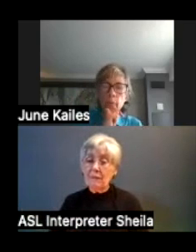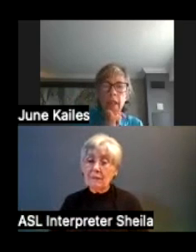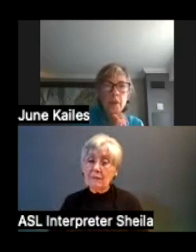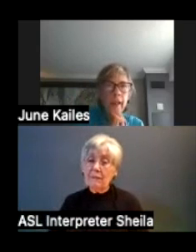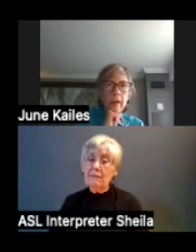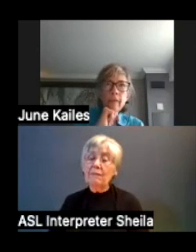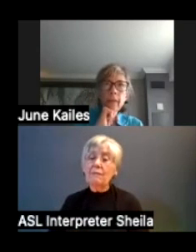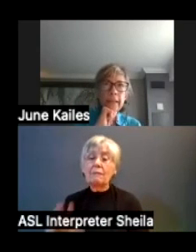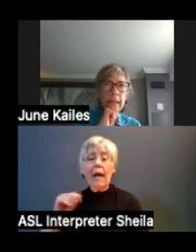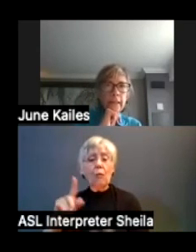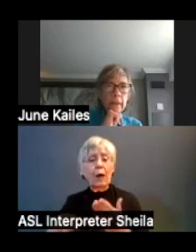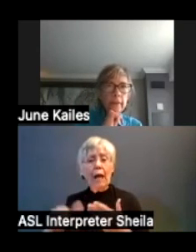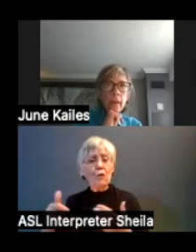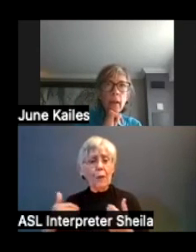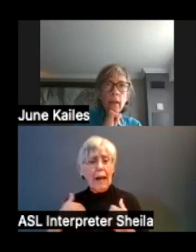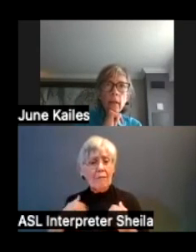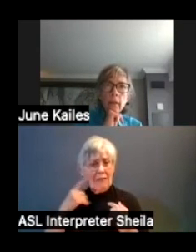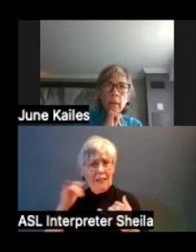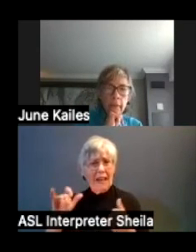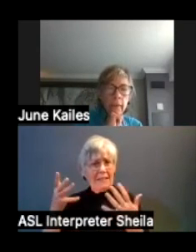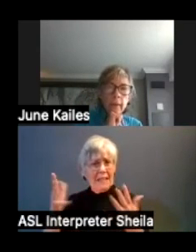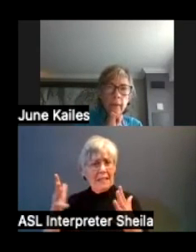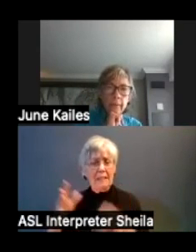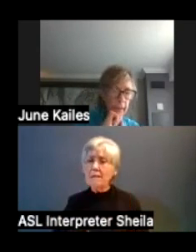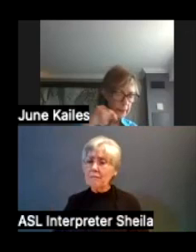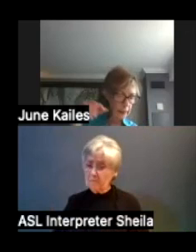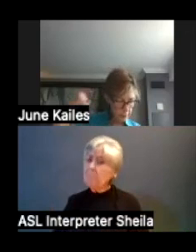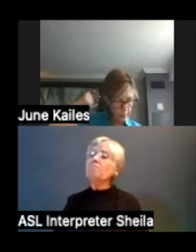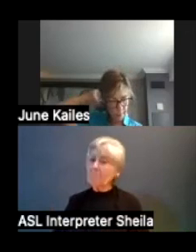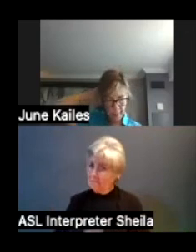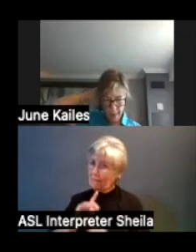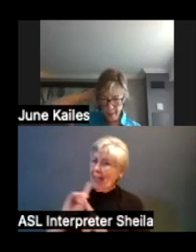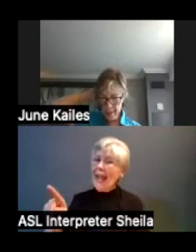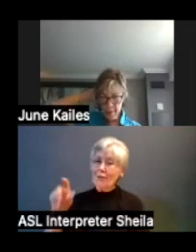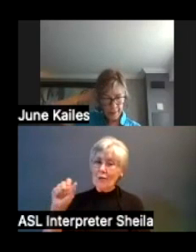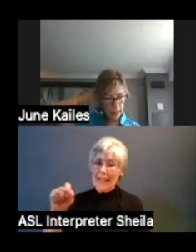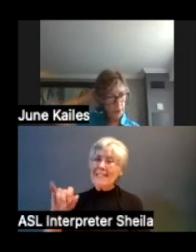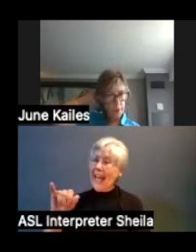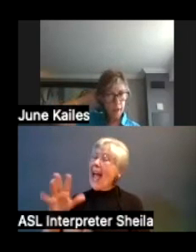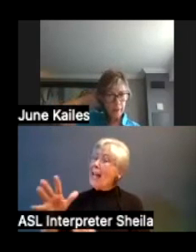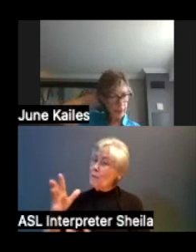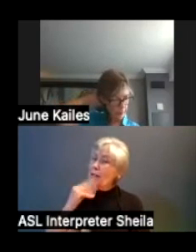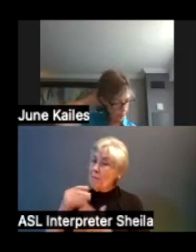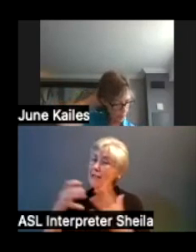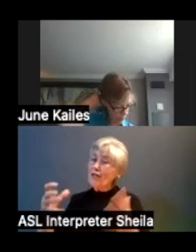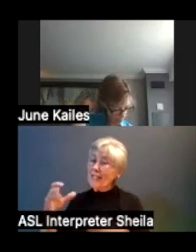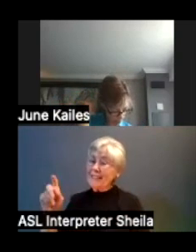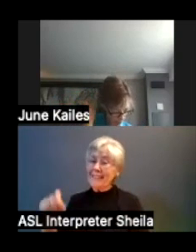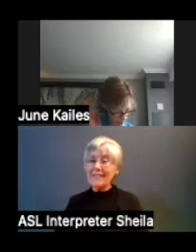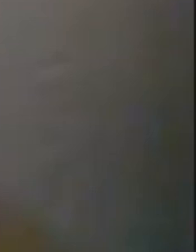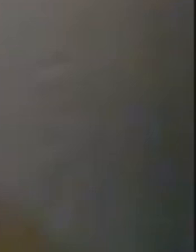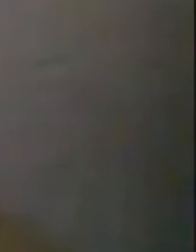And what else do we have? I think that's it. I think that's pretty much it, June. Okay, good. We got through all of them,